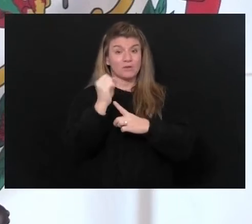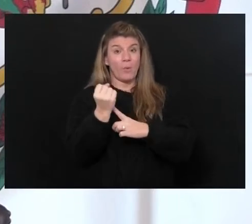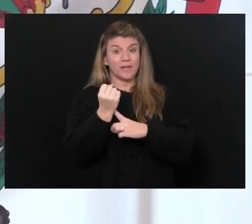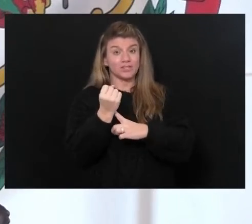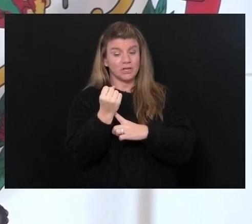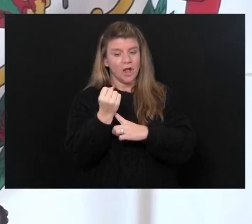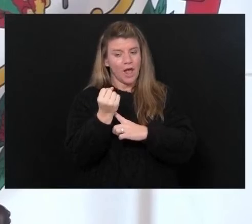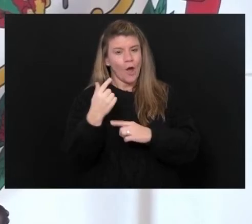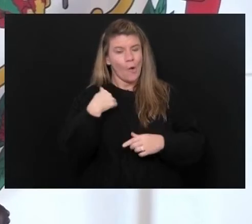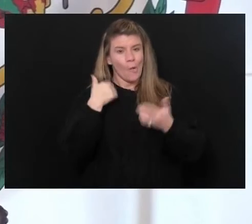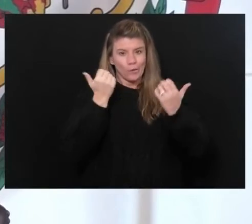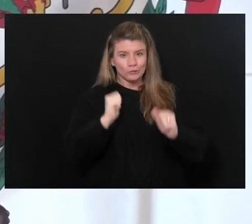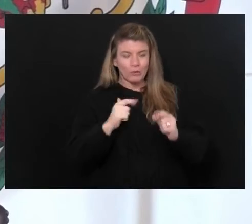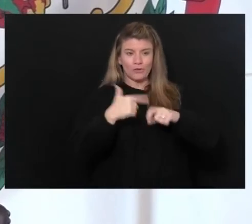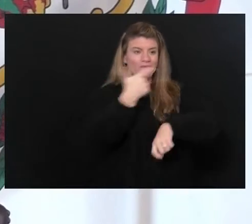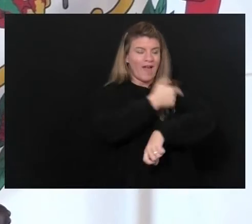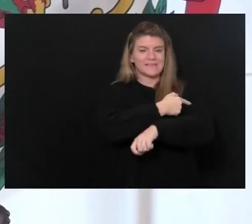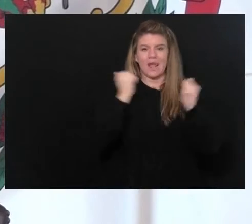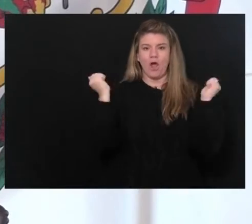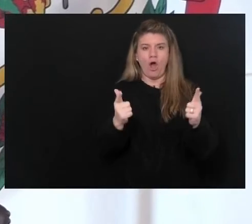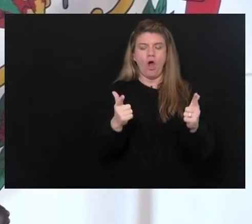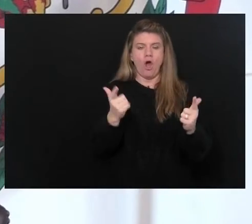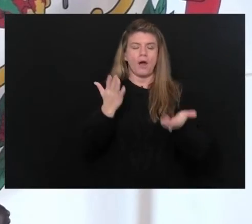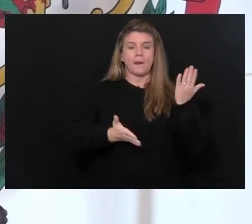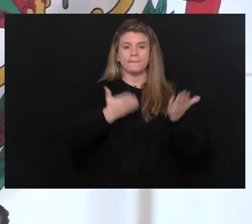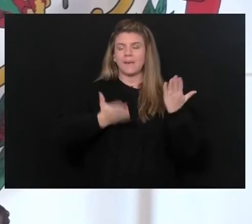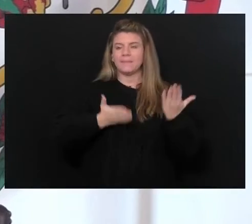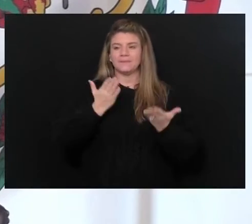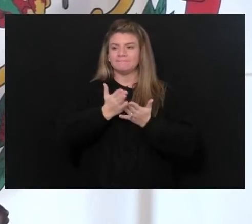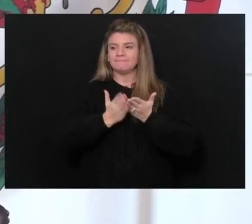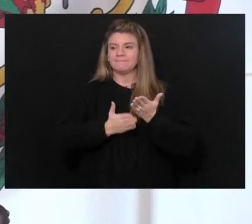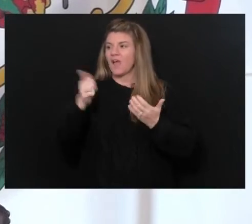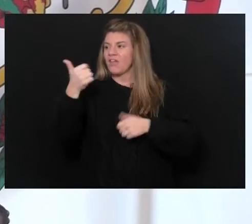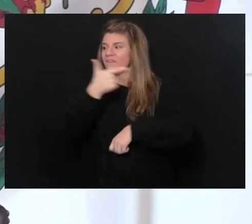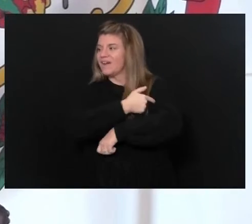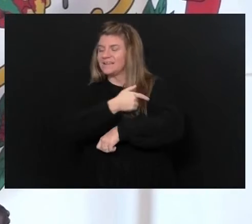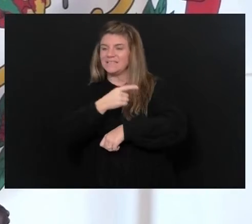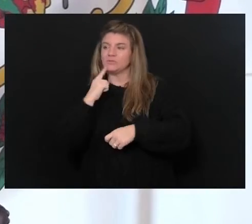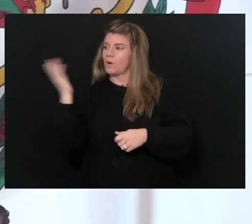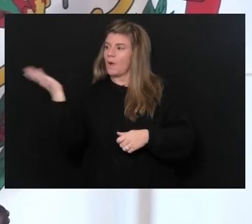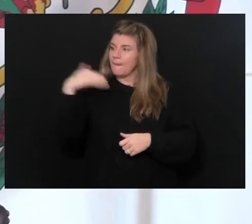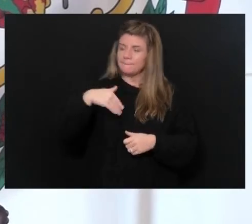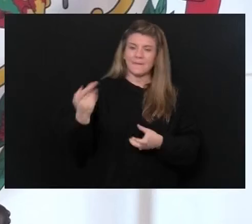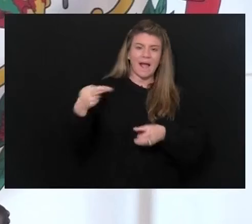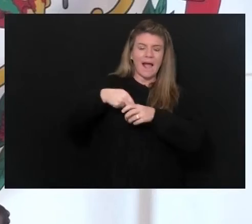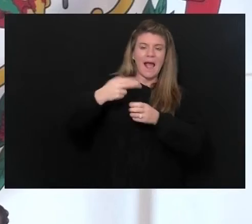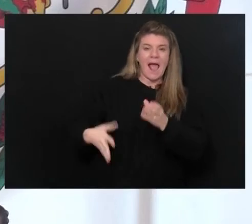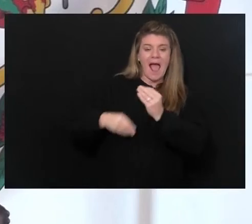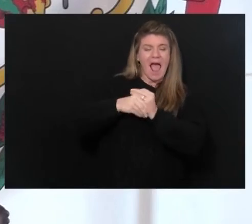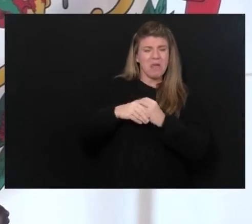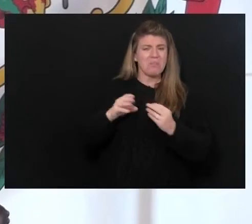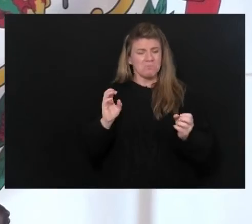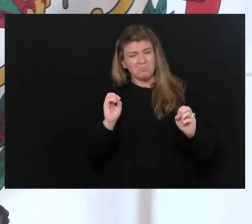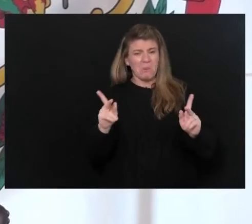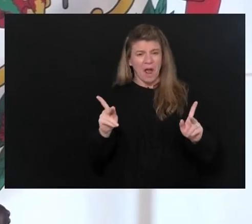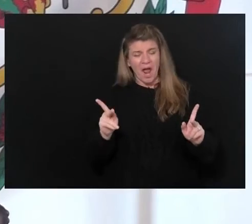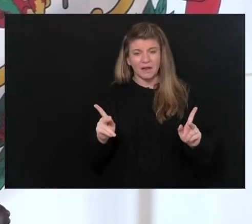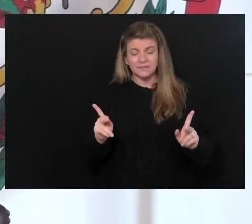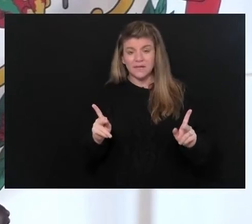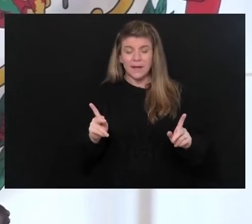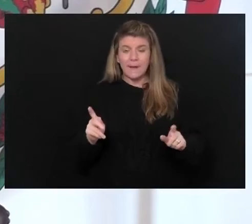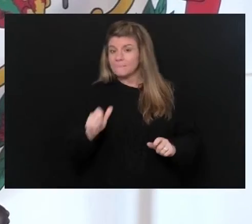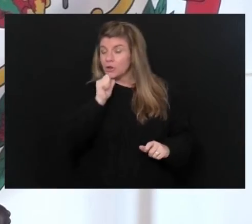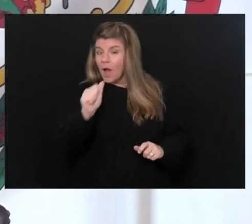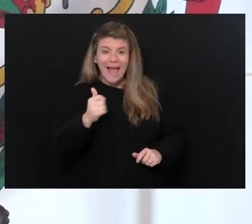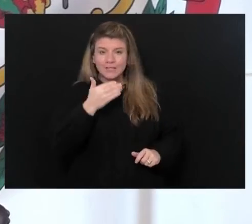where we're trying to vaccinate everybody, and maybe some other vaccines have come online and they're pretty good, but they're not just